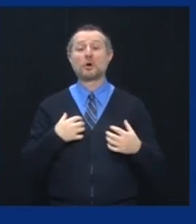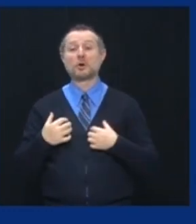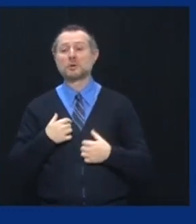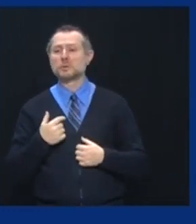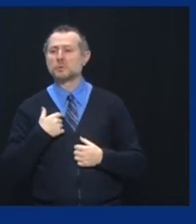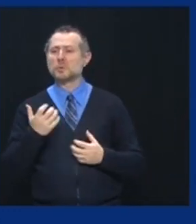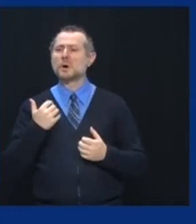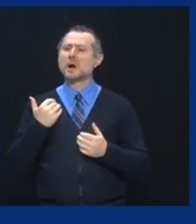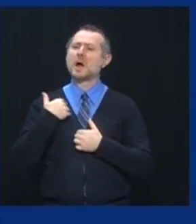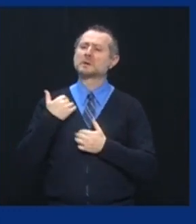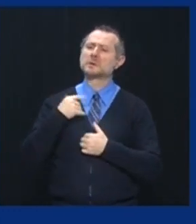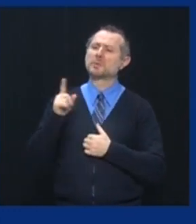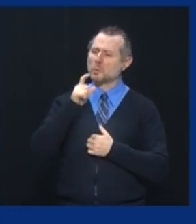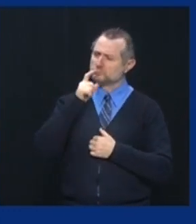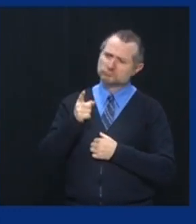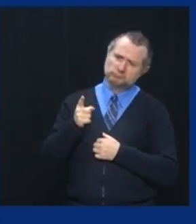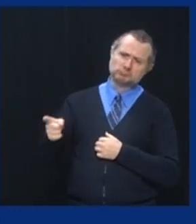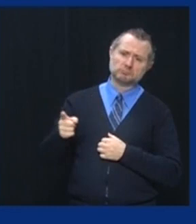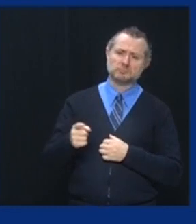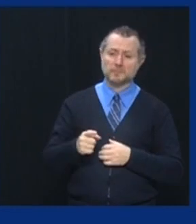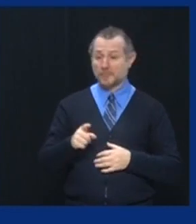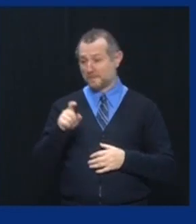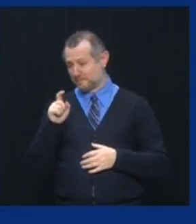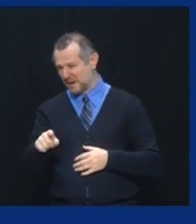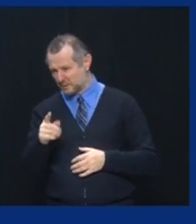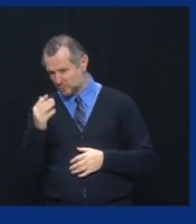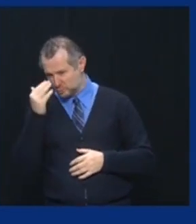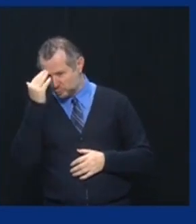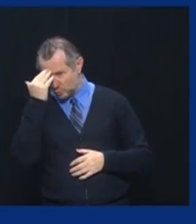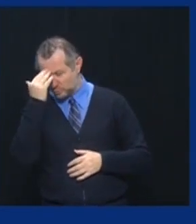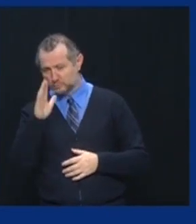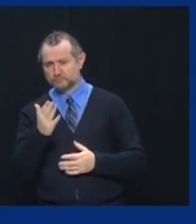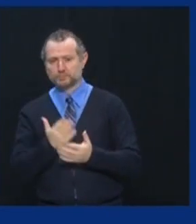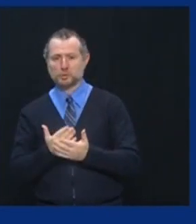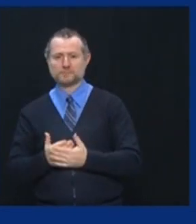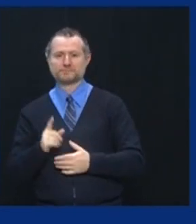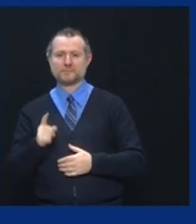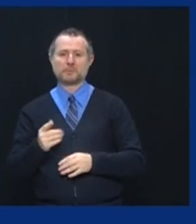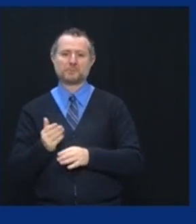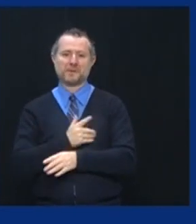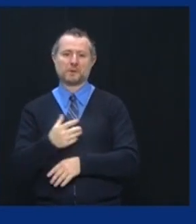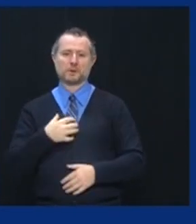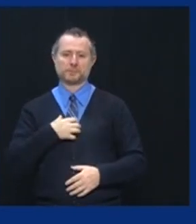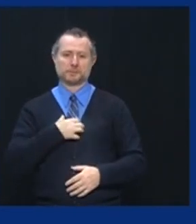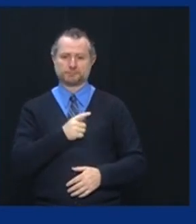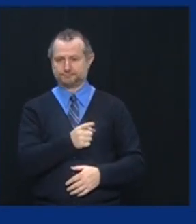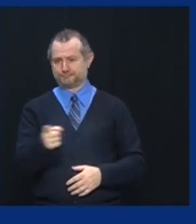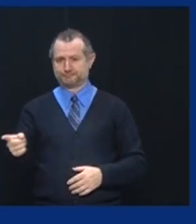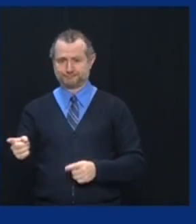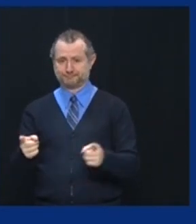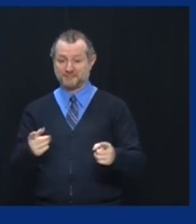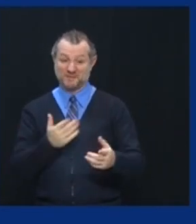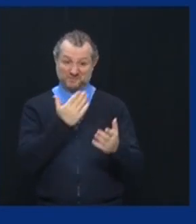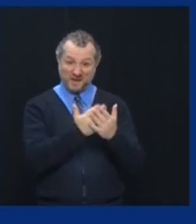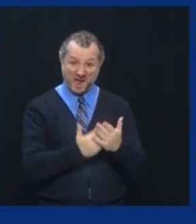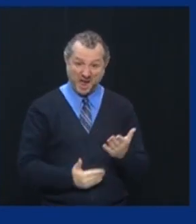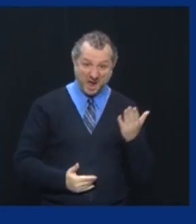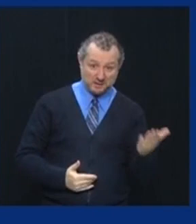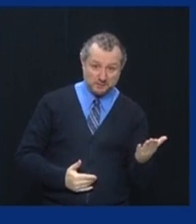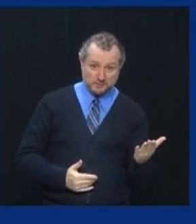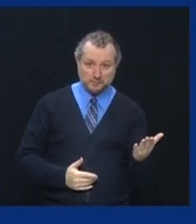accountability. Know your facts. And facts are facts. I think